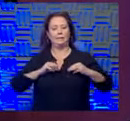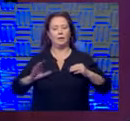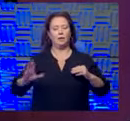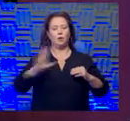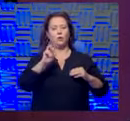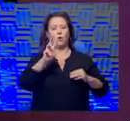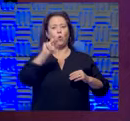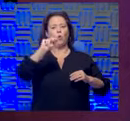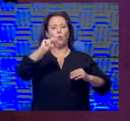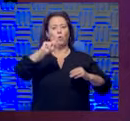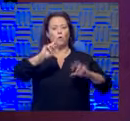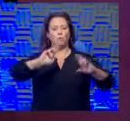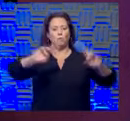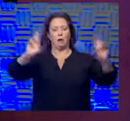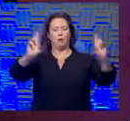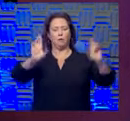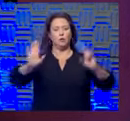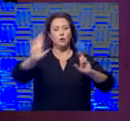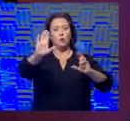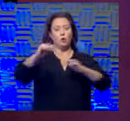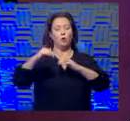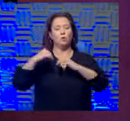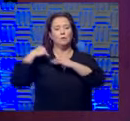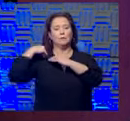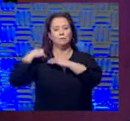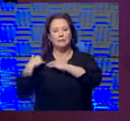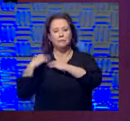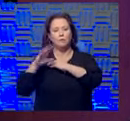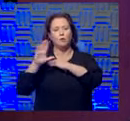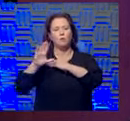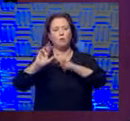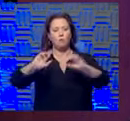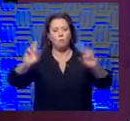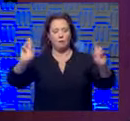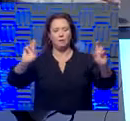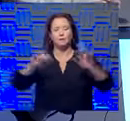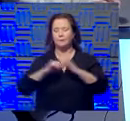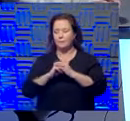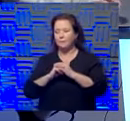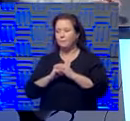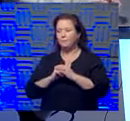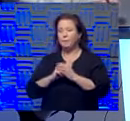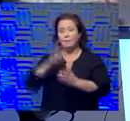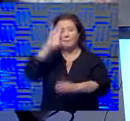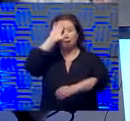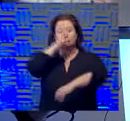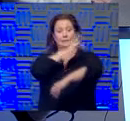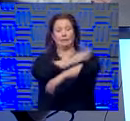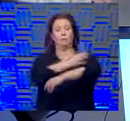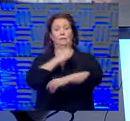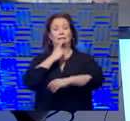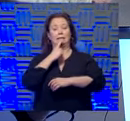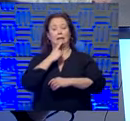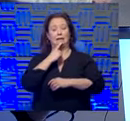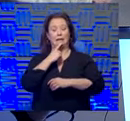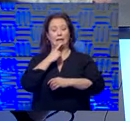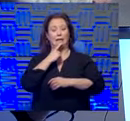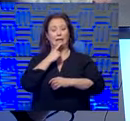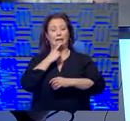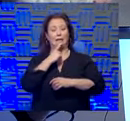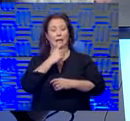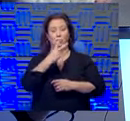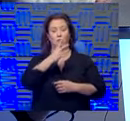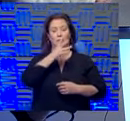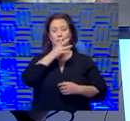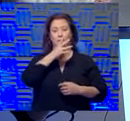own preparedness. You are responsible for your own preparedness, and I think that's what people need to do. It really is. And my son would say that that he had 2